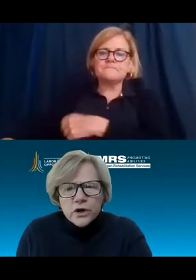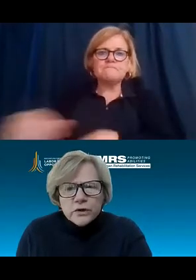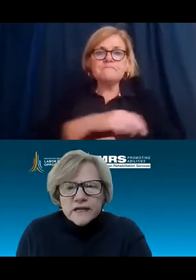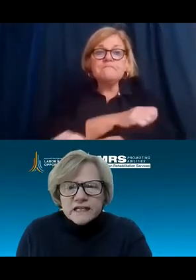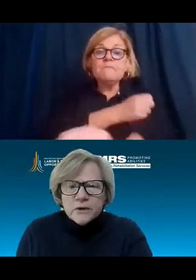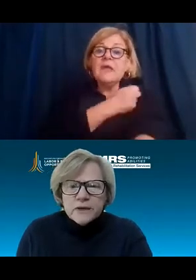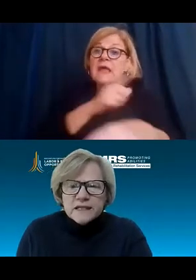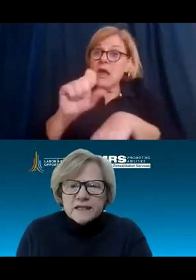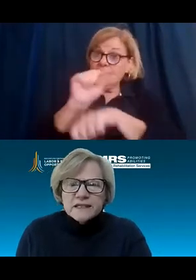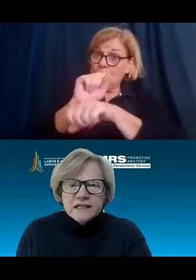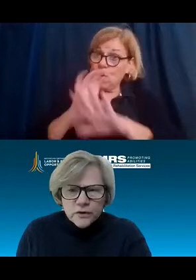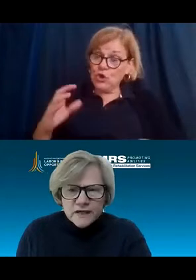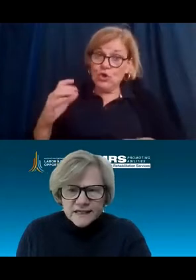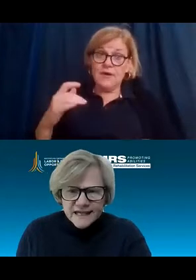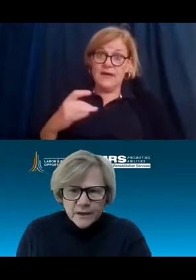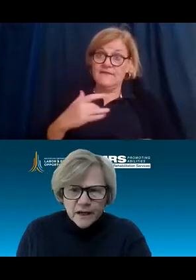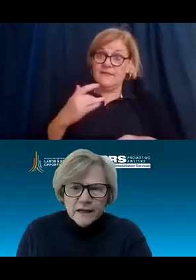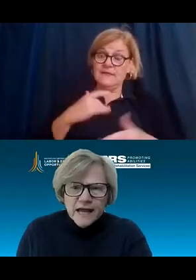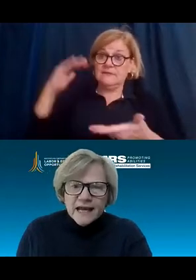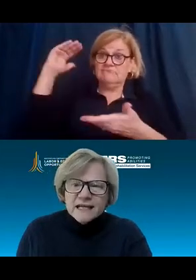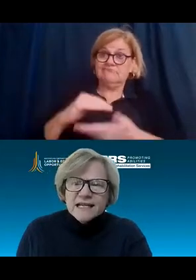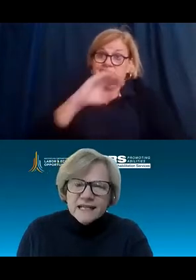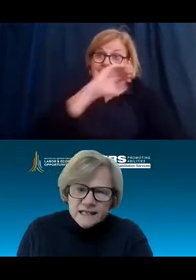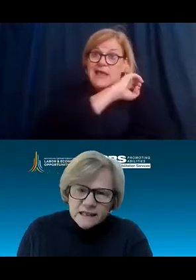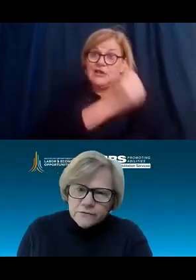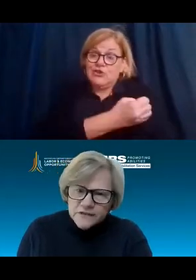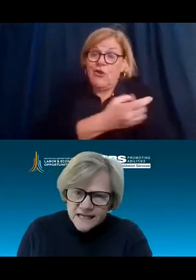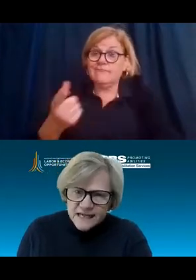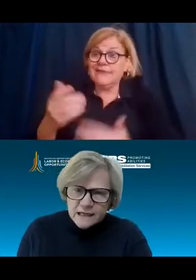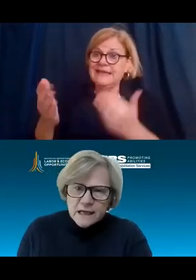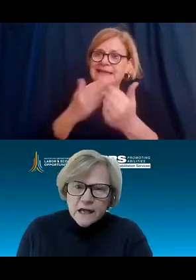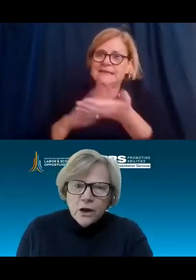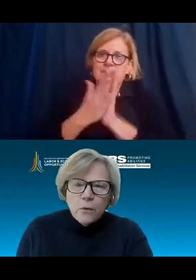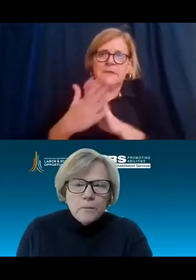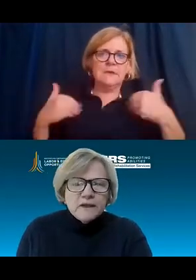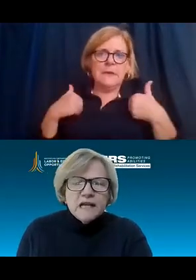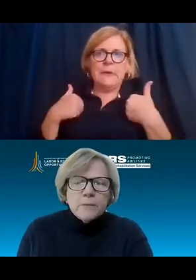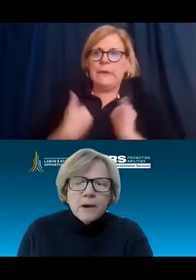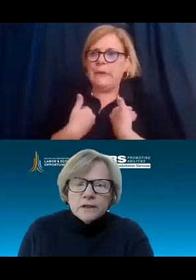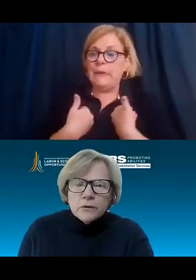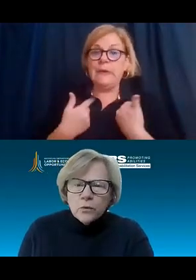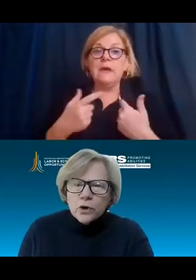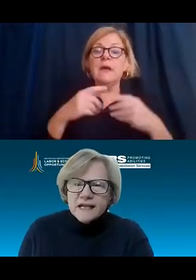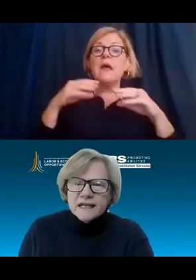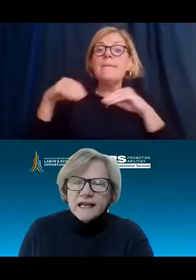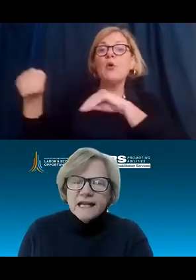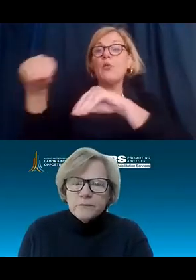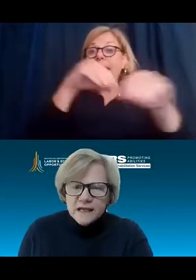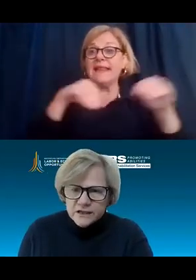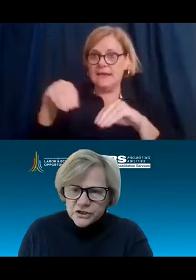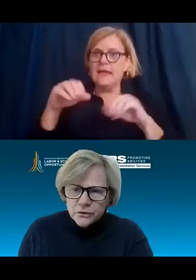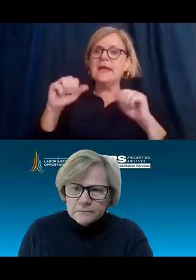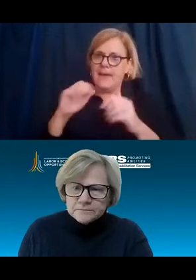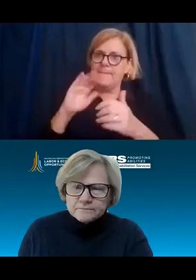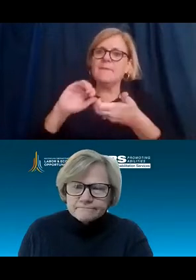When a worker experiences decreased stamina and he's easily fatigued, mobility about the worksite can be